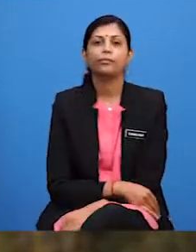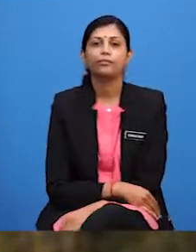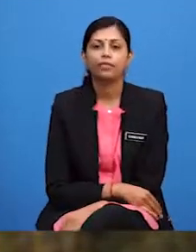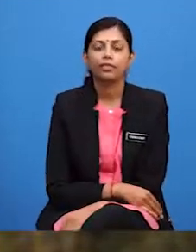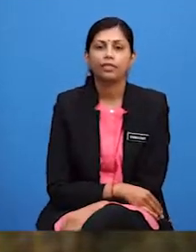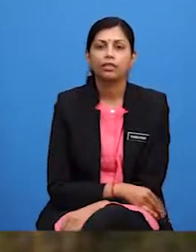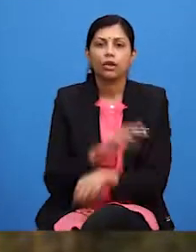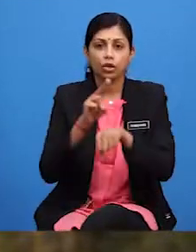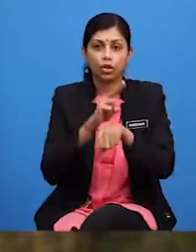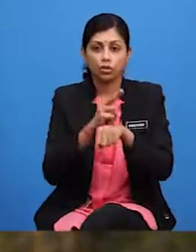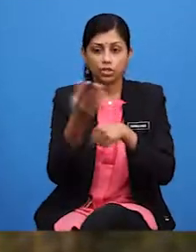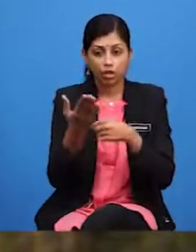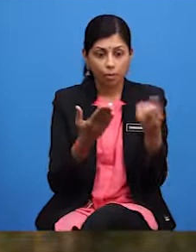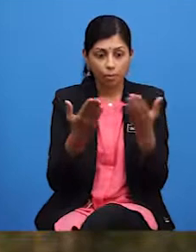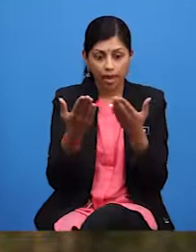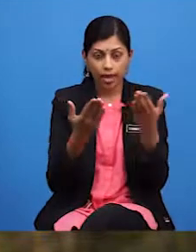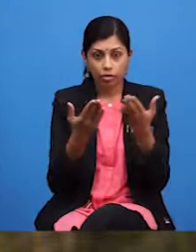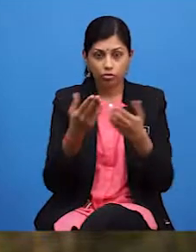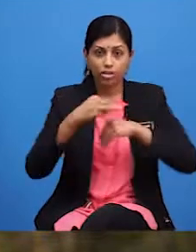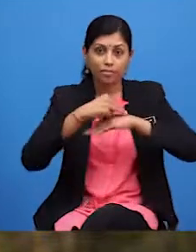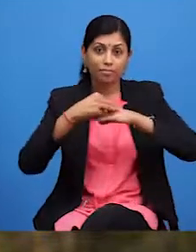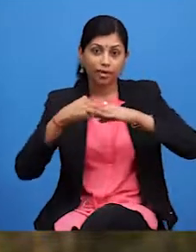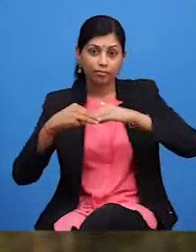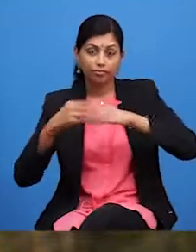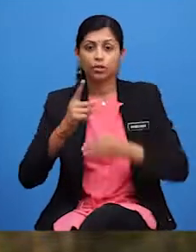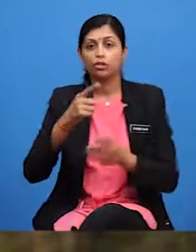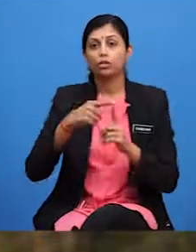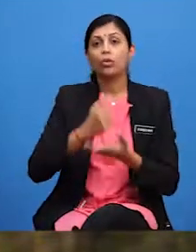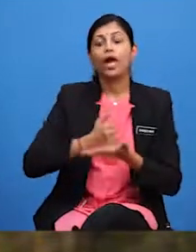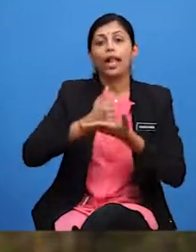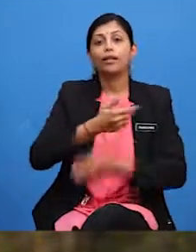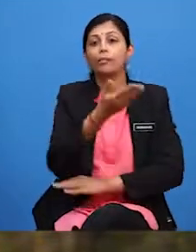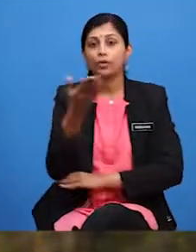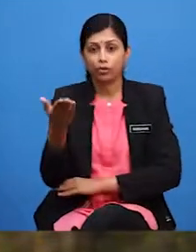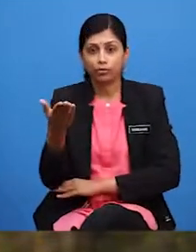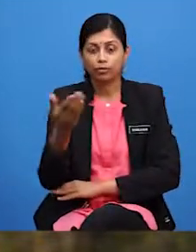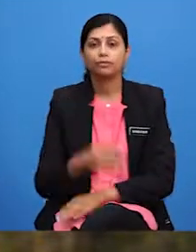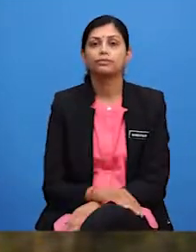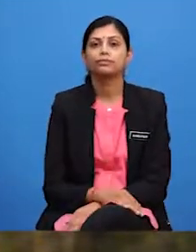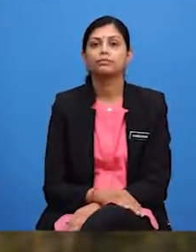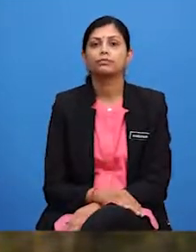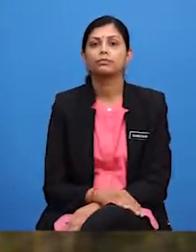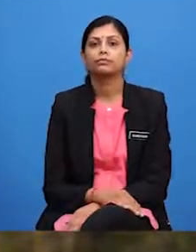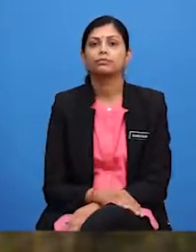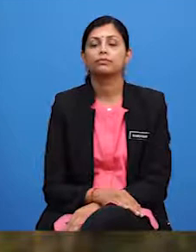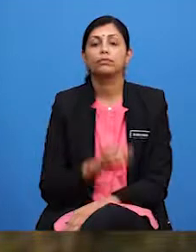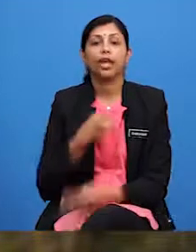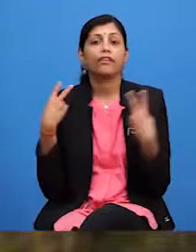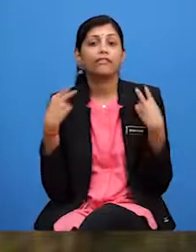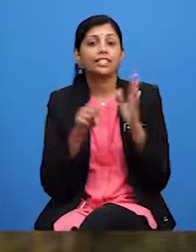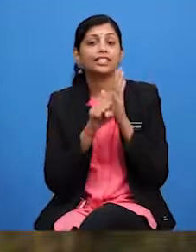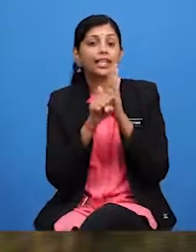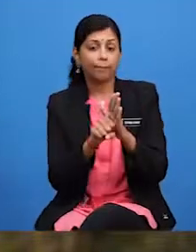Use the compare and contrast map to help you. Here, I have a sample of the I Think